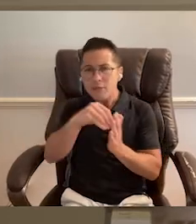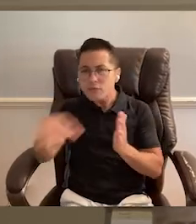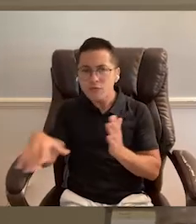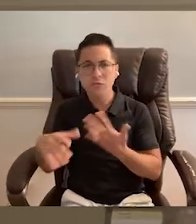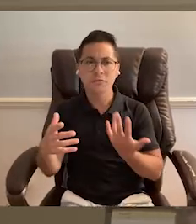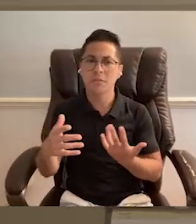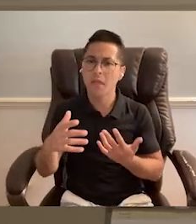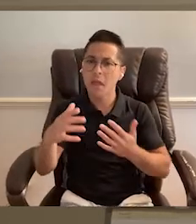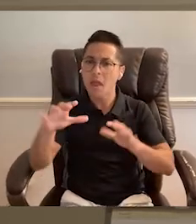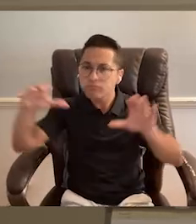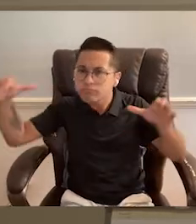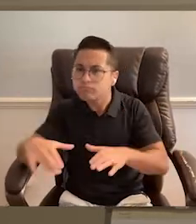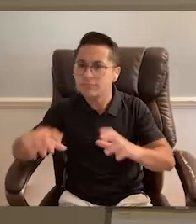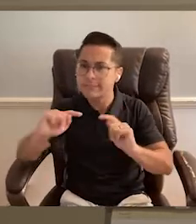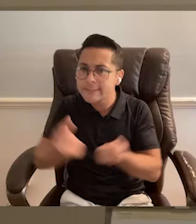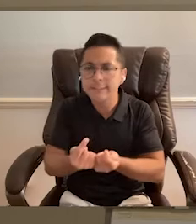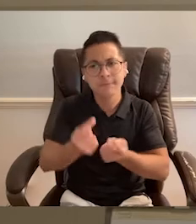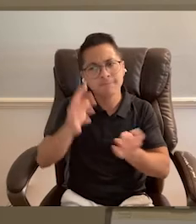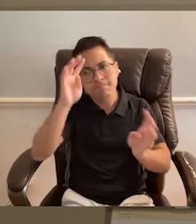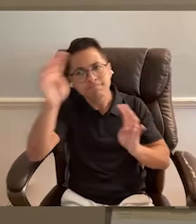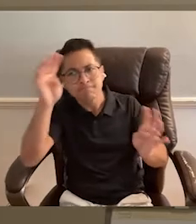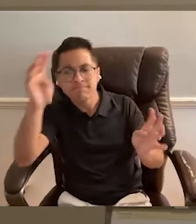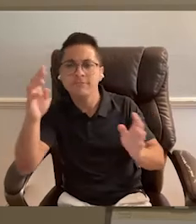is financial.